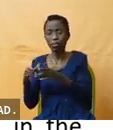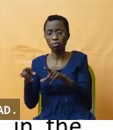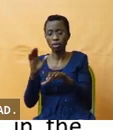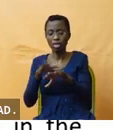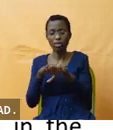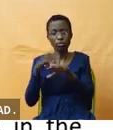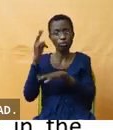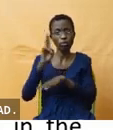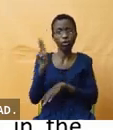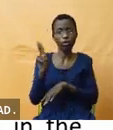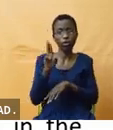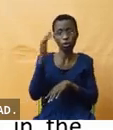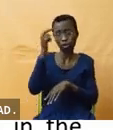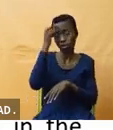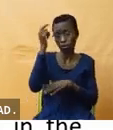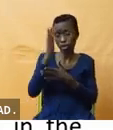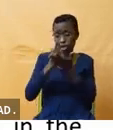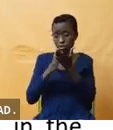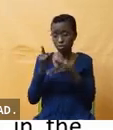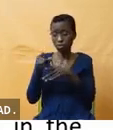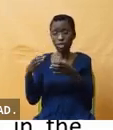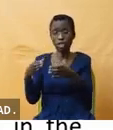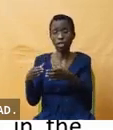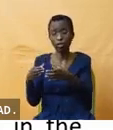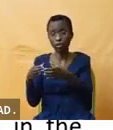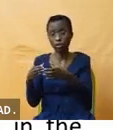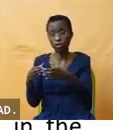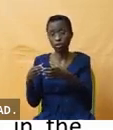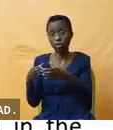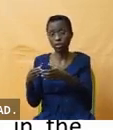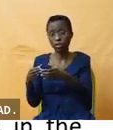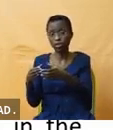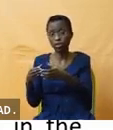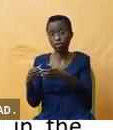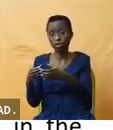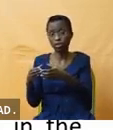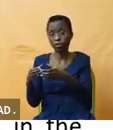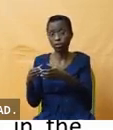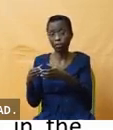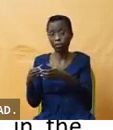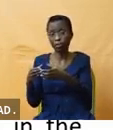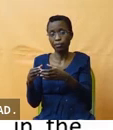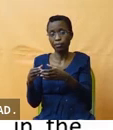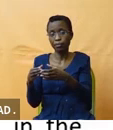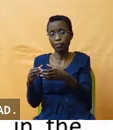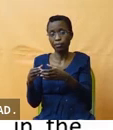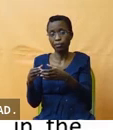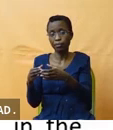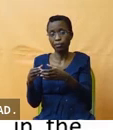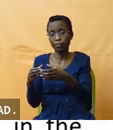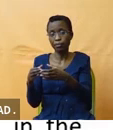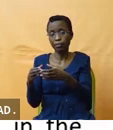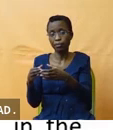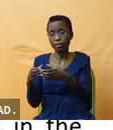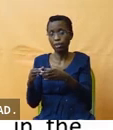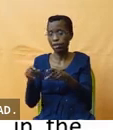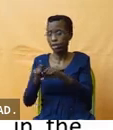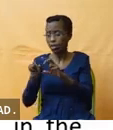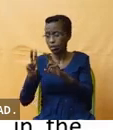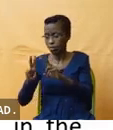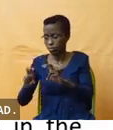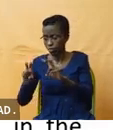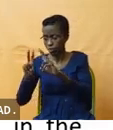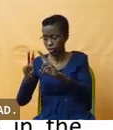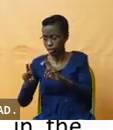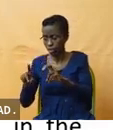Because some of these companies, the substratum of these companies are not even within the medical or pharmaceutical field. Some of